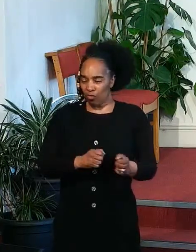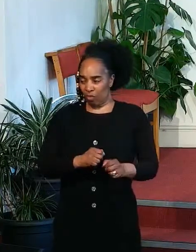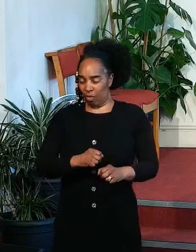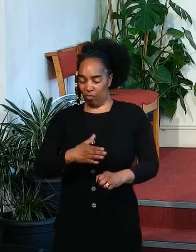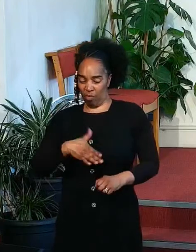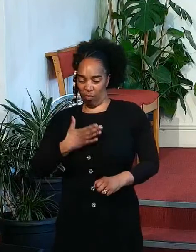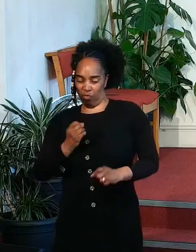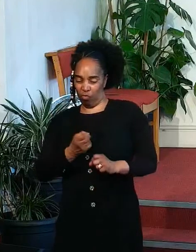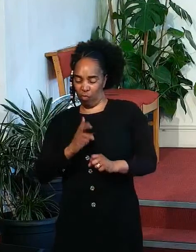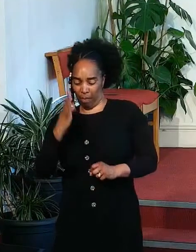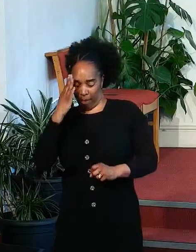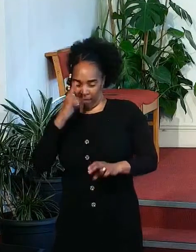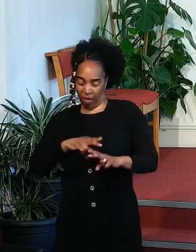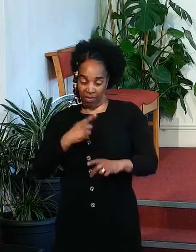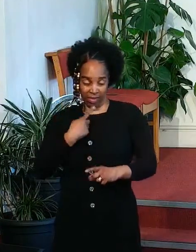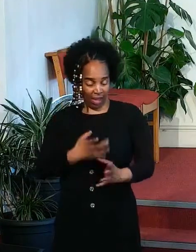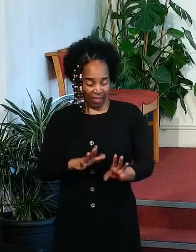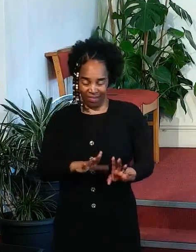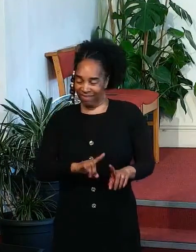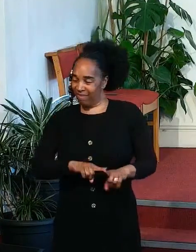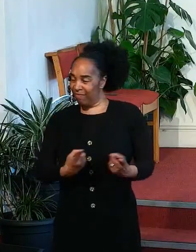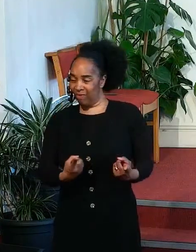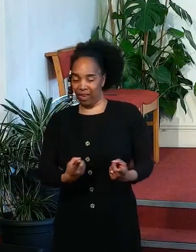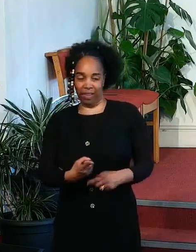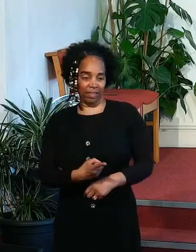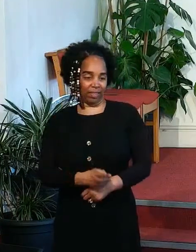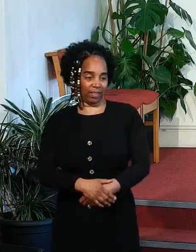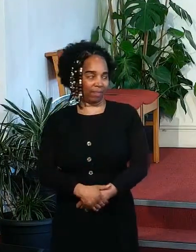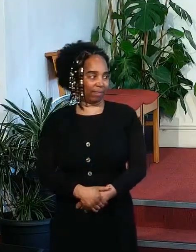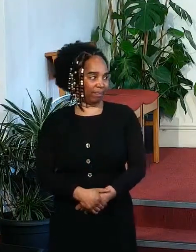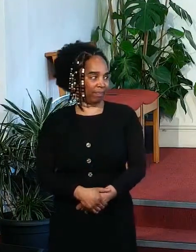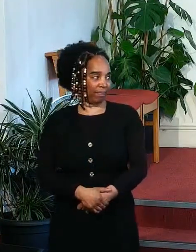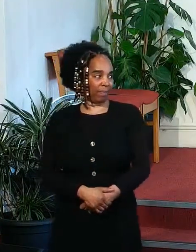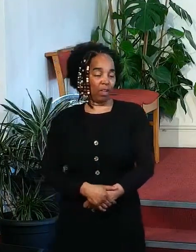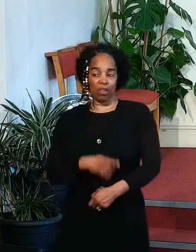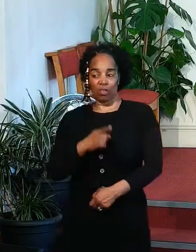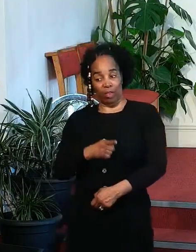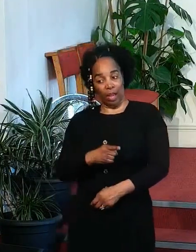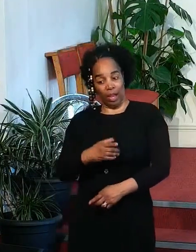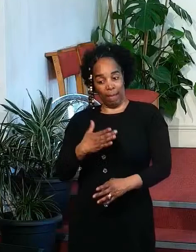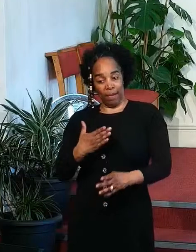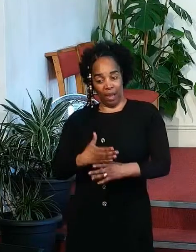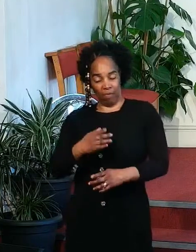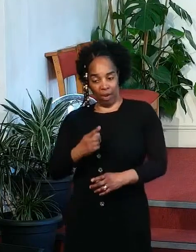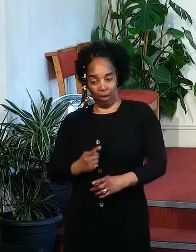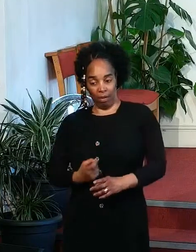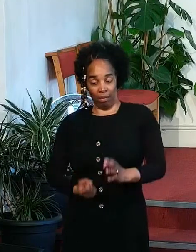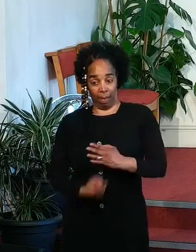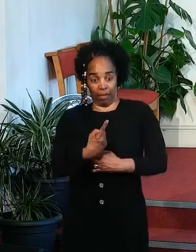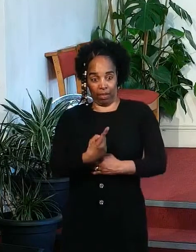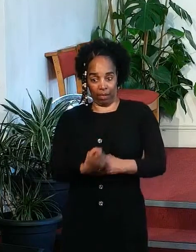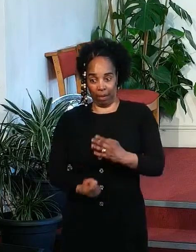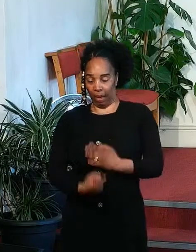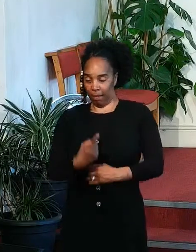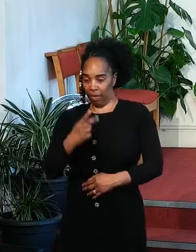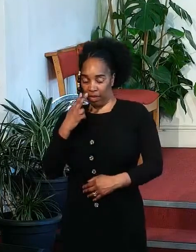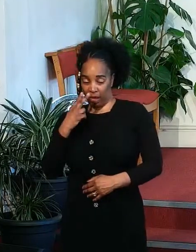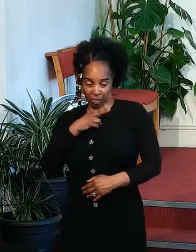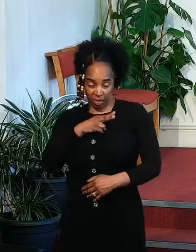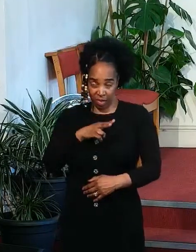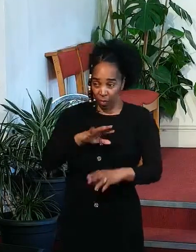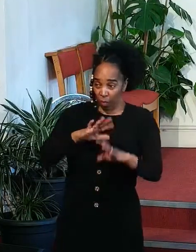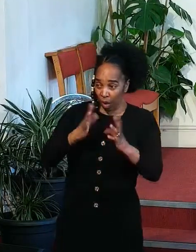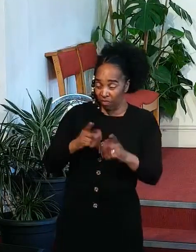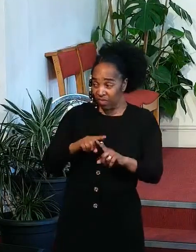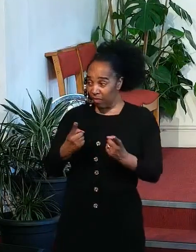or adult guidance. And sometimes that's not the case. The impulsiveness, the way they see the world